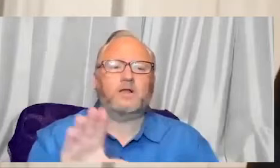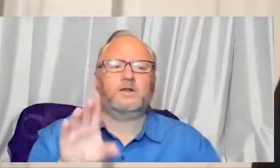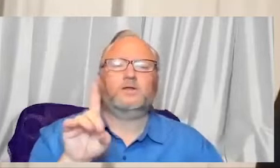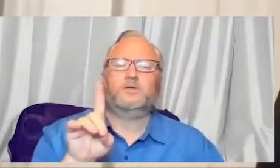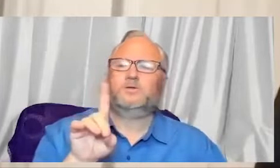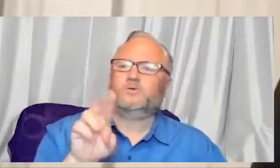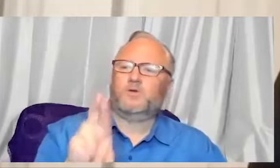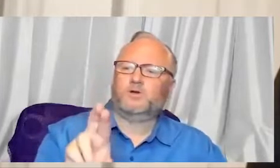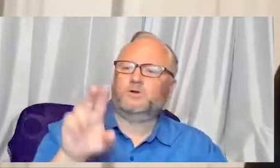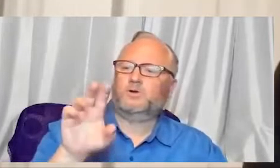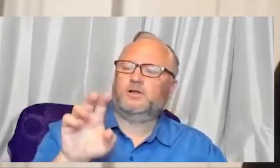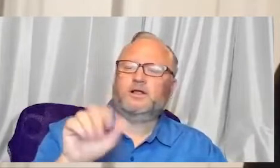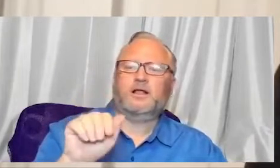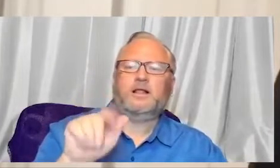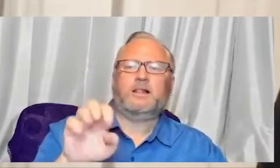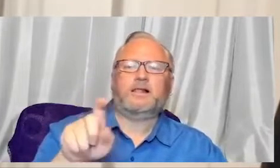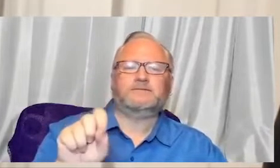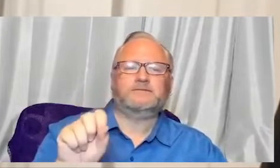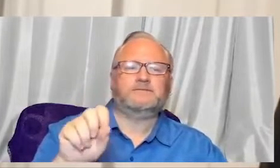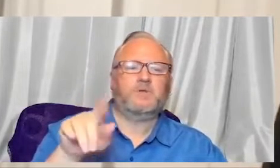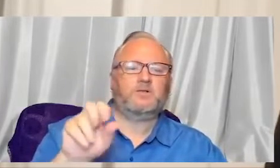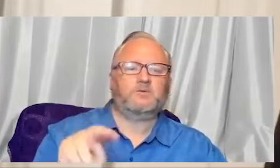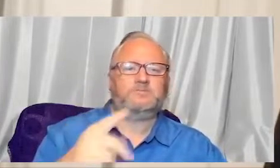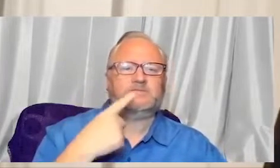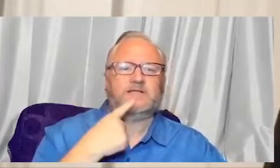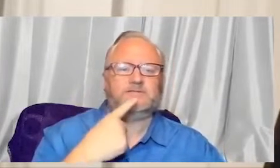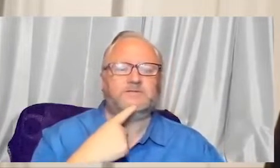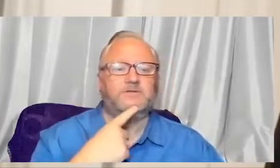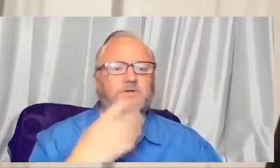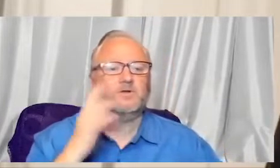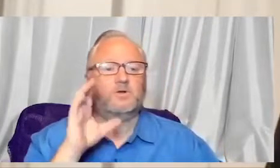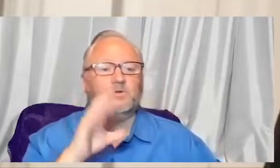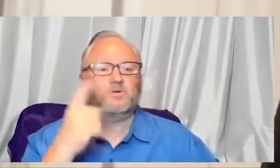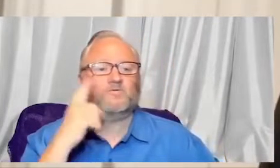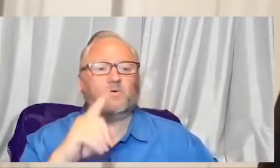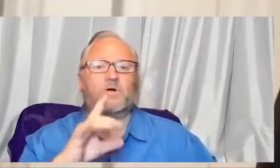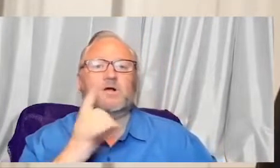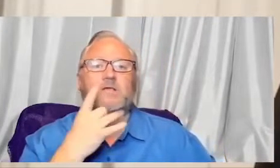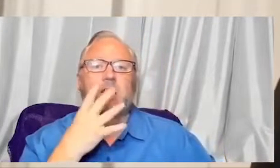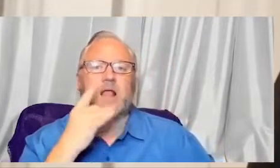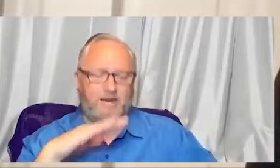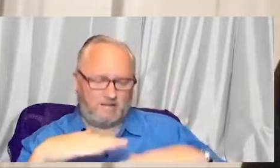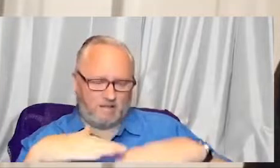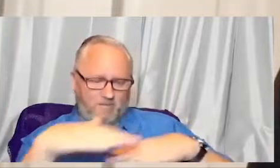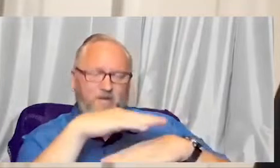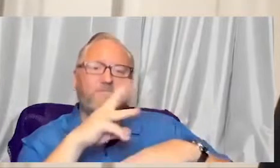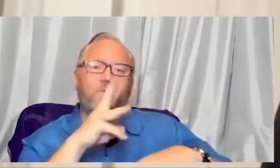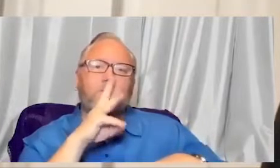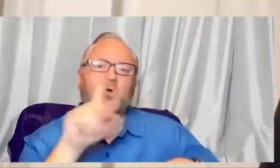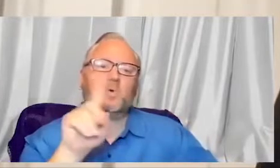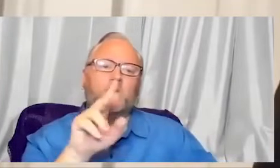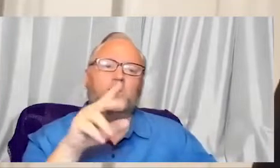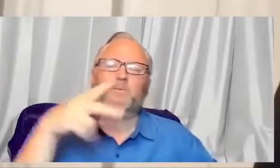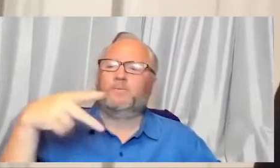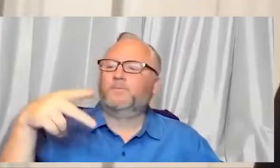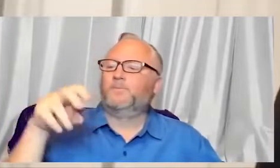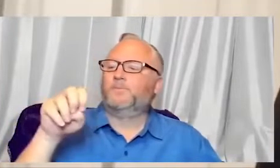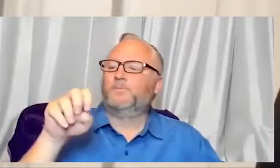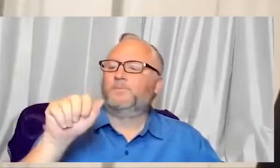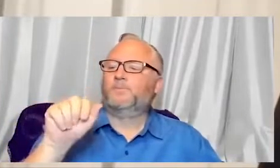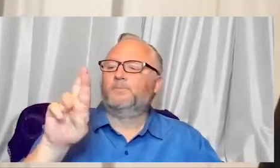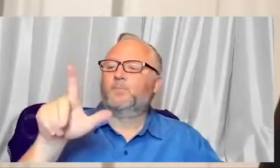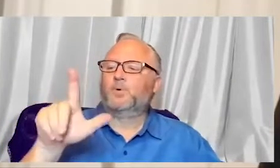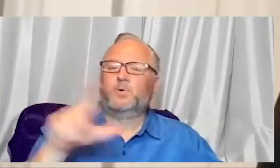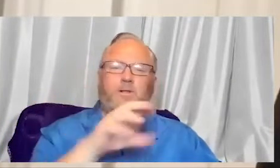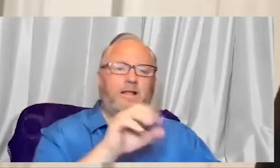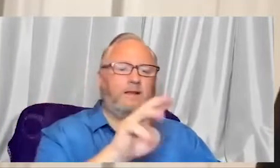writes. Wait for the light that floats above the water where Pearl meets Mississippi, and step in